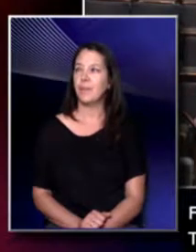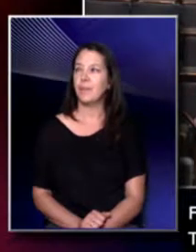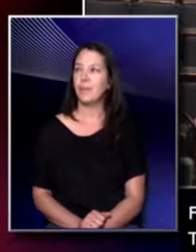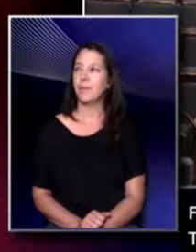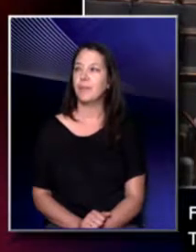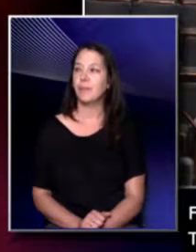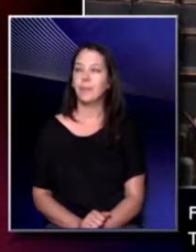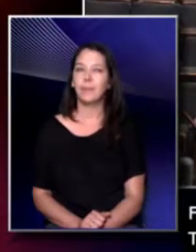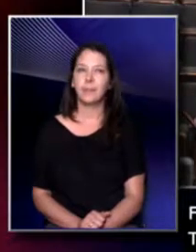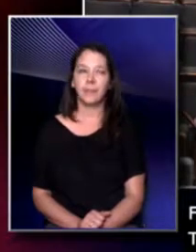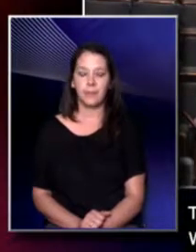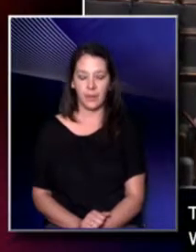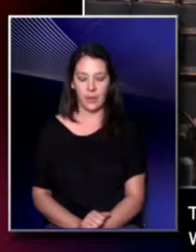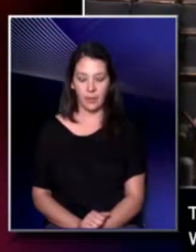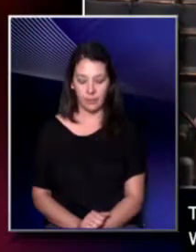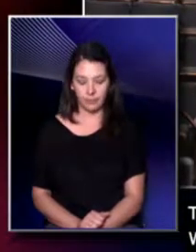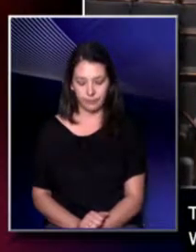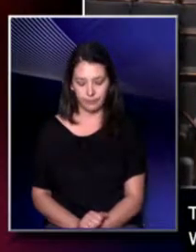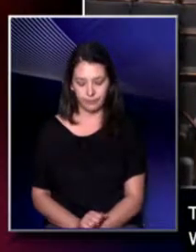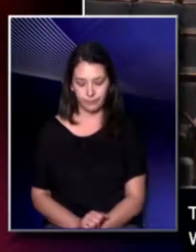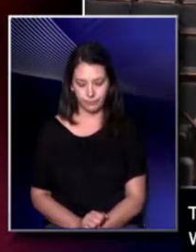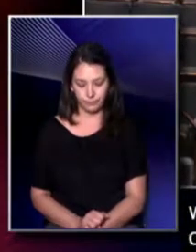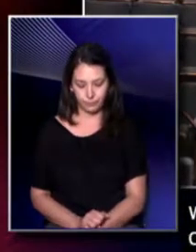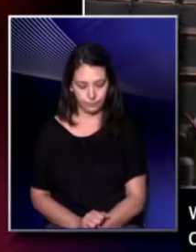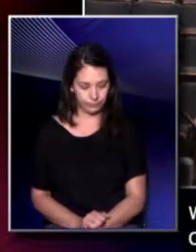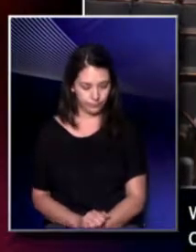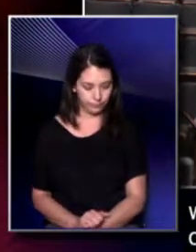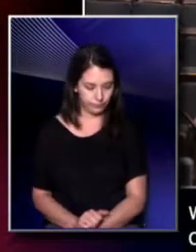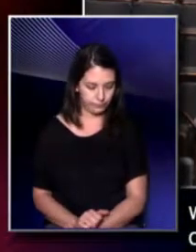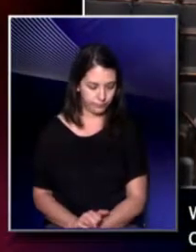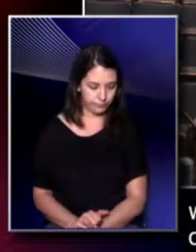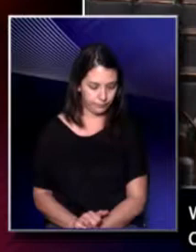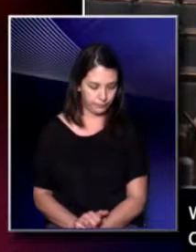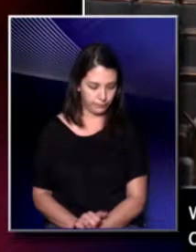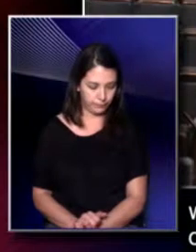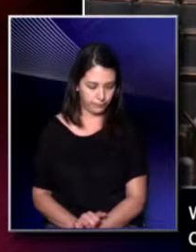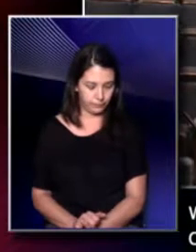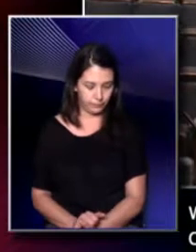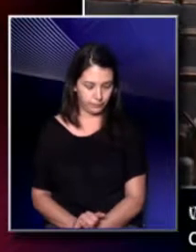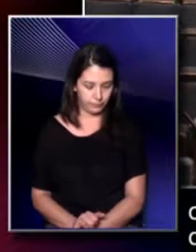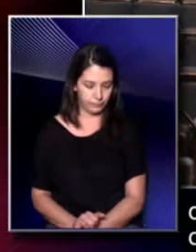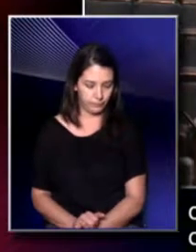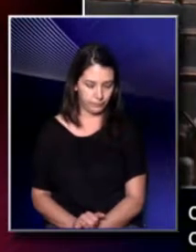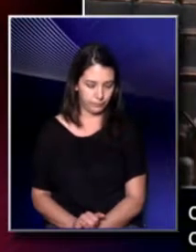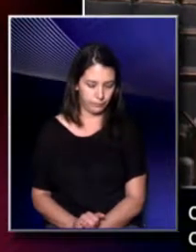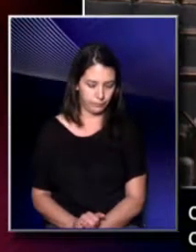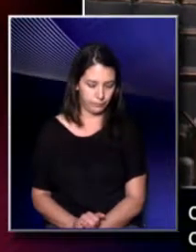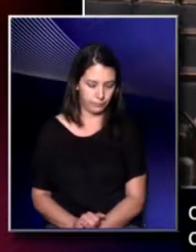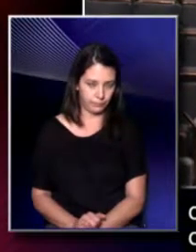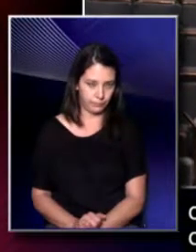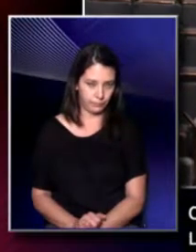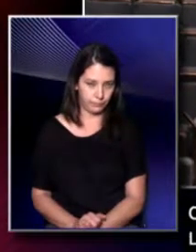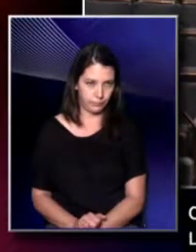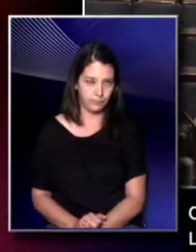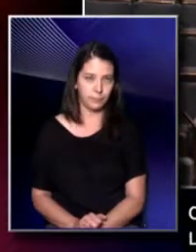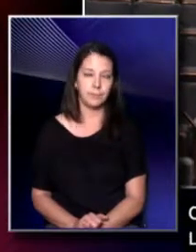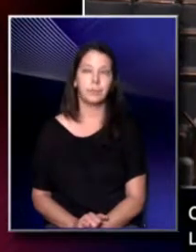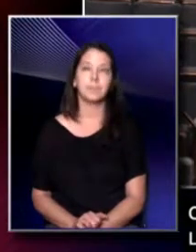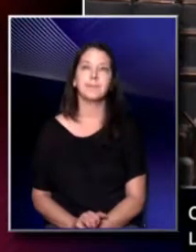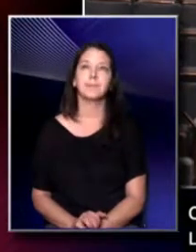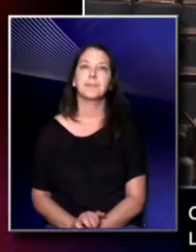at our museum during our October 14th celebration. And I can tell you a little bit more about our October 14th celebration.